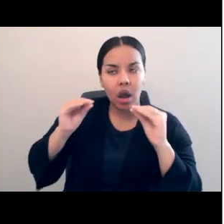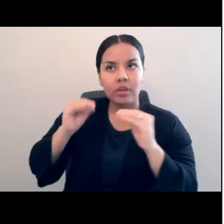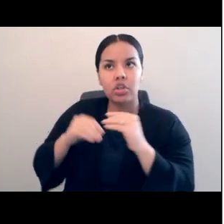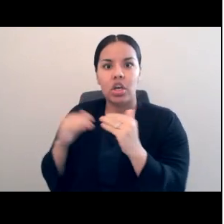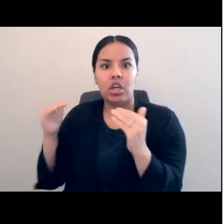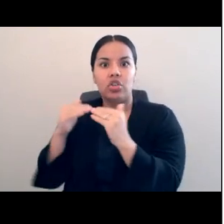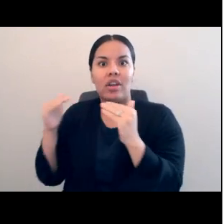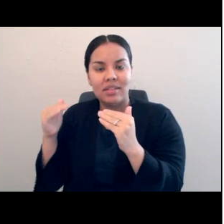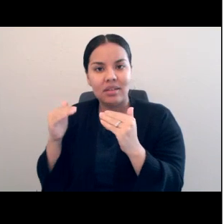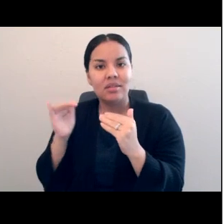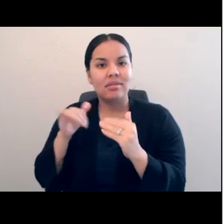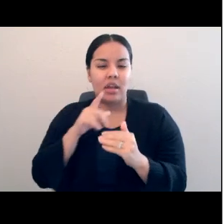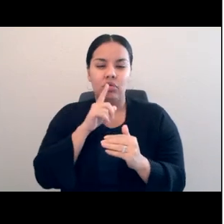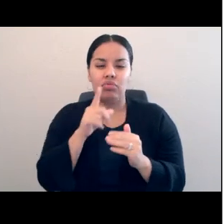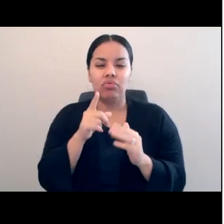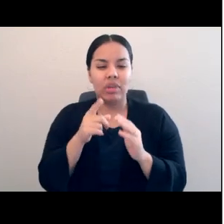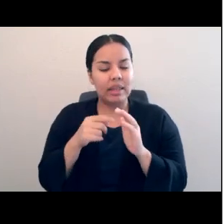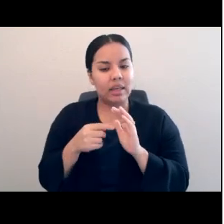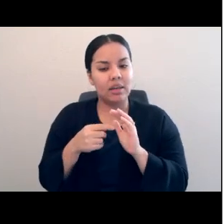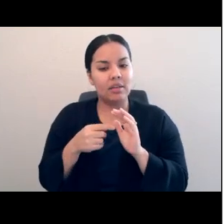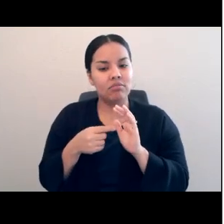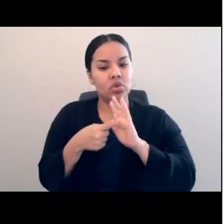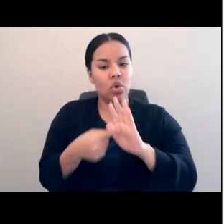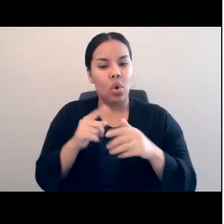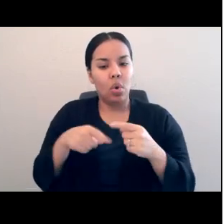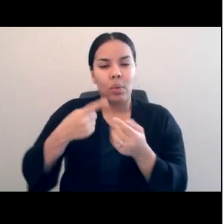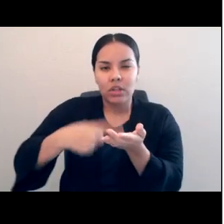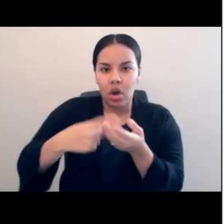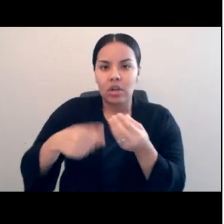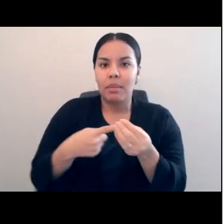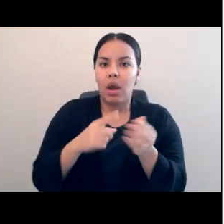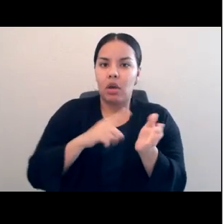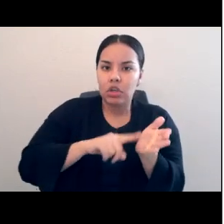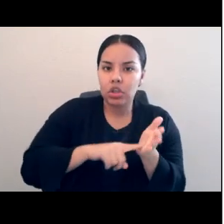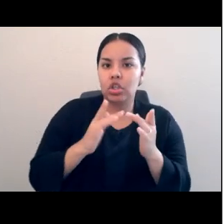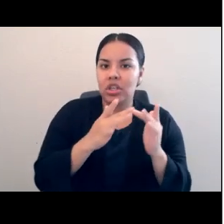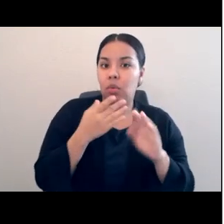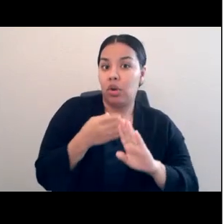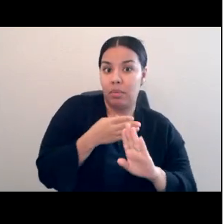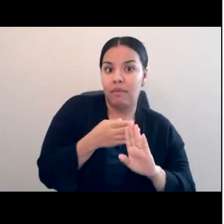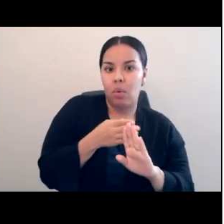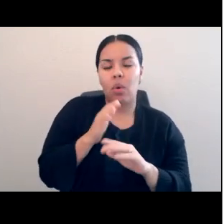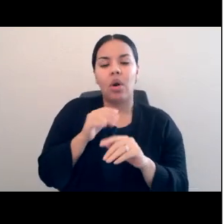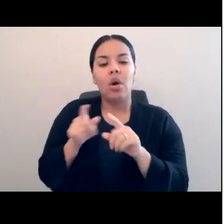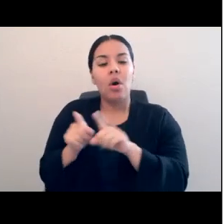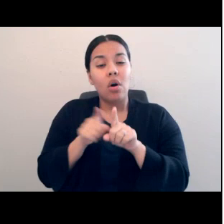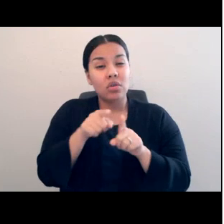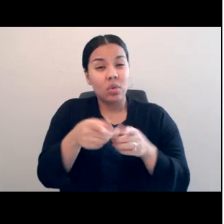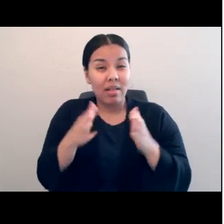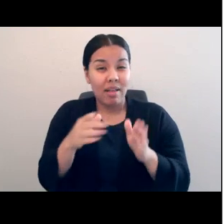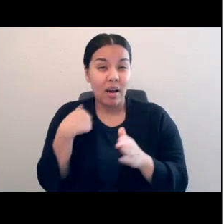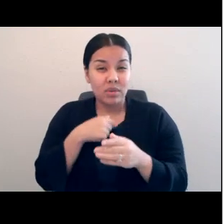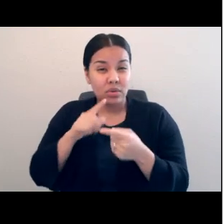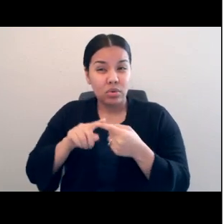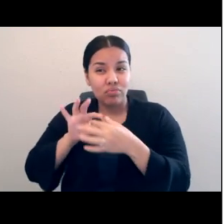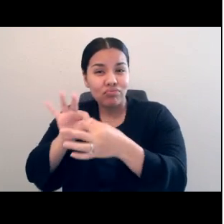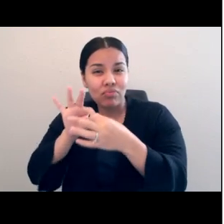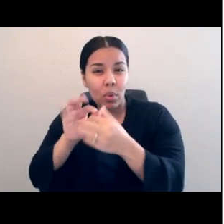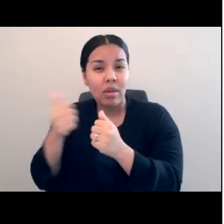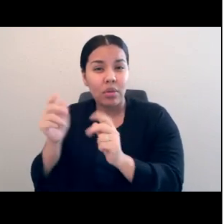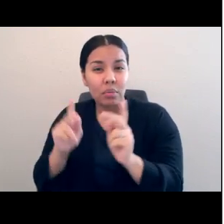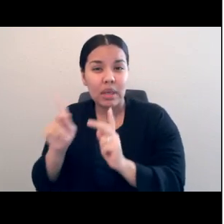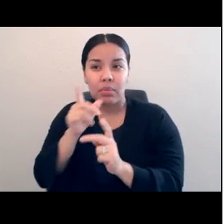echoed when we were talking about research and teaching and networking before. And also it allows us to engage with other people who are seeking